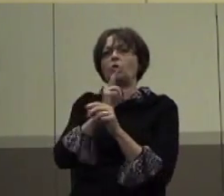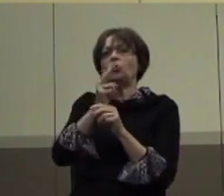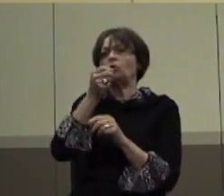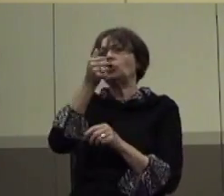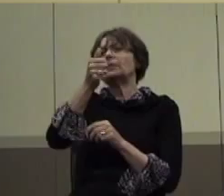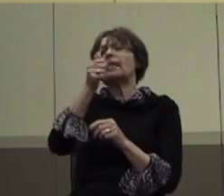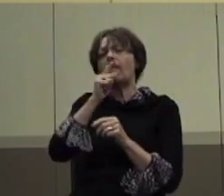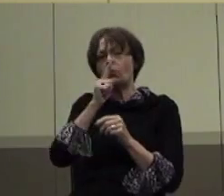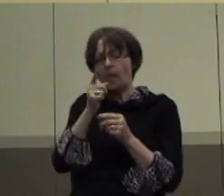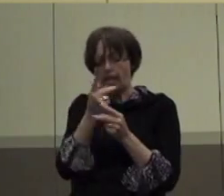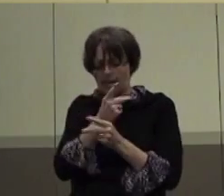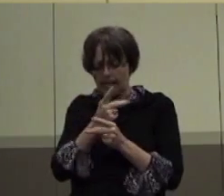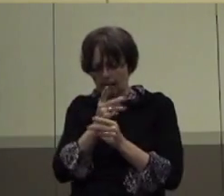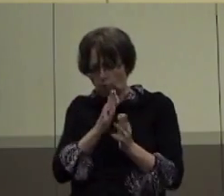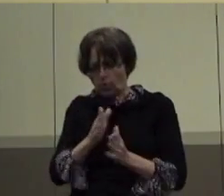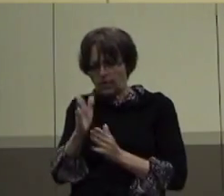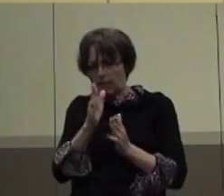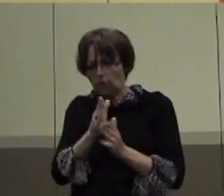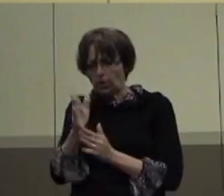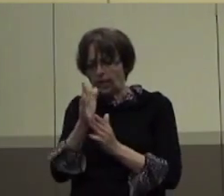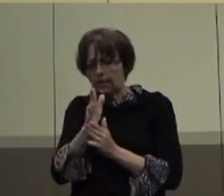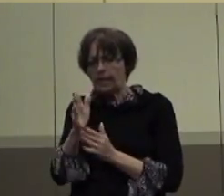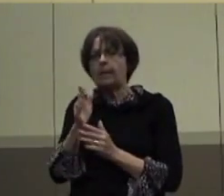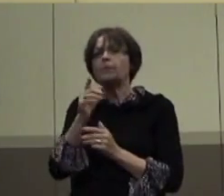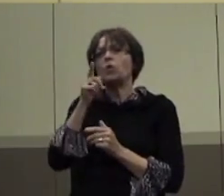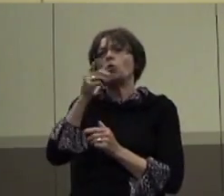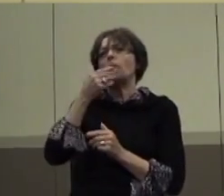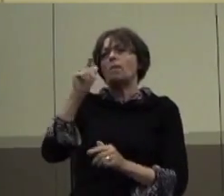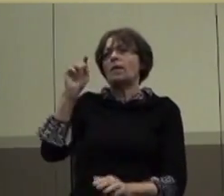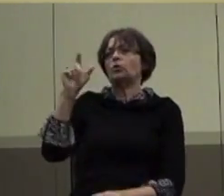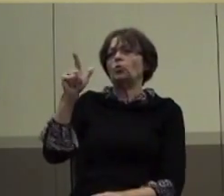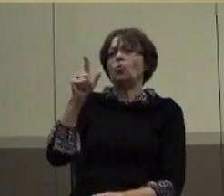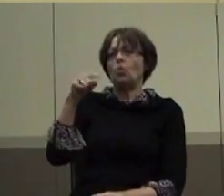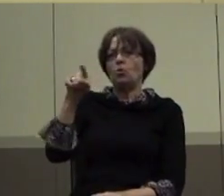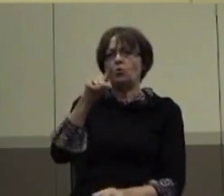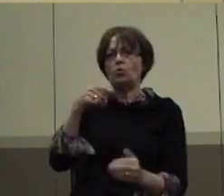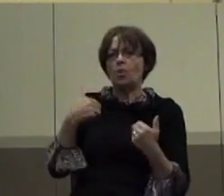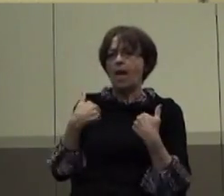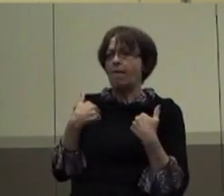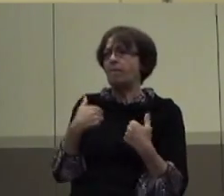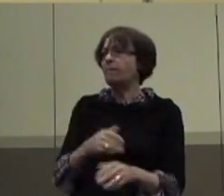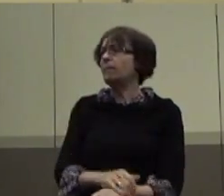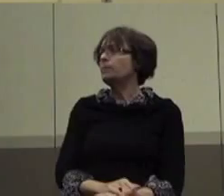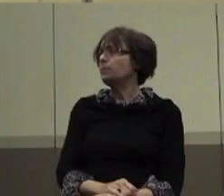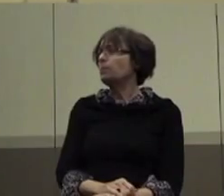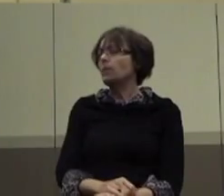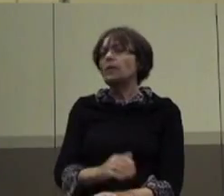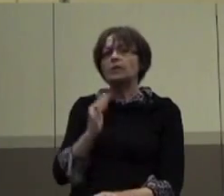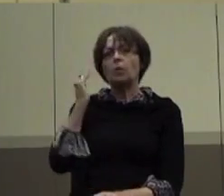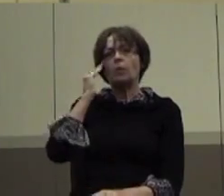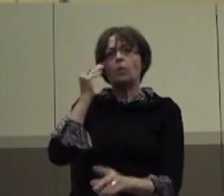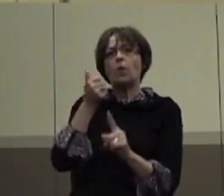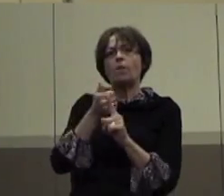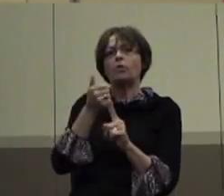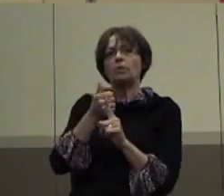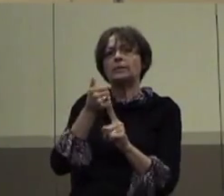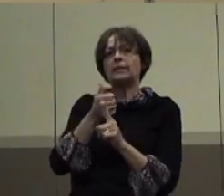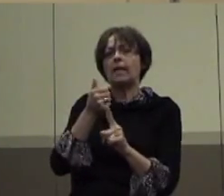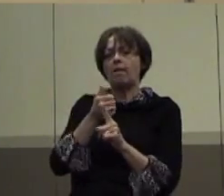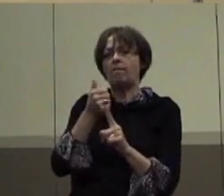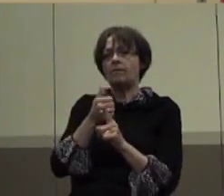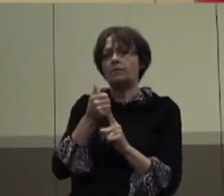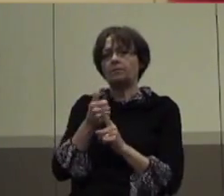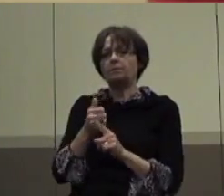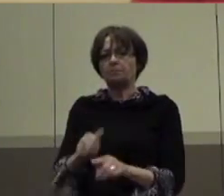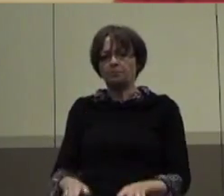very strategically. You're the best tool you have. Okay? So be aware of yourself. All right,